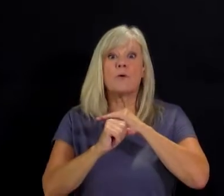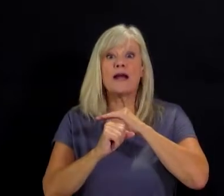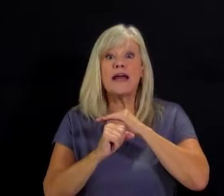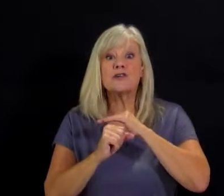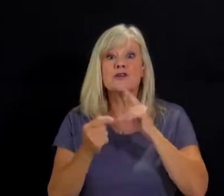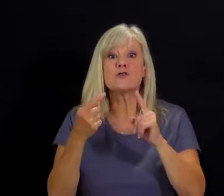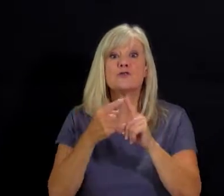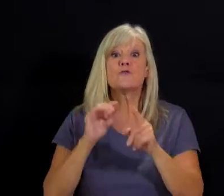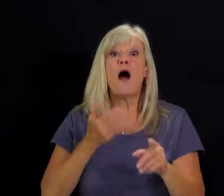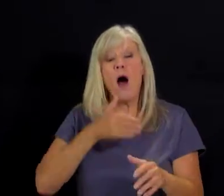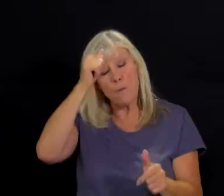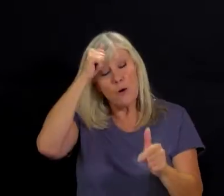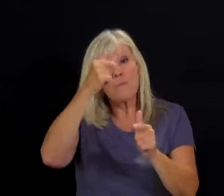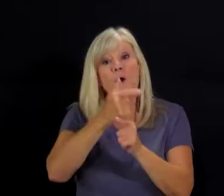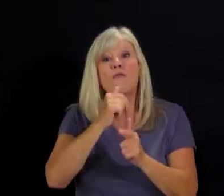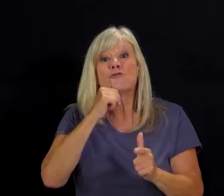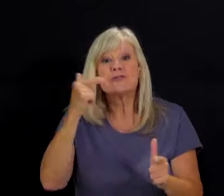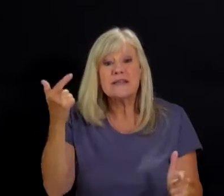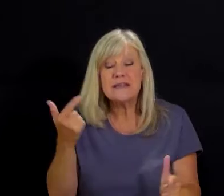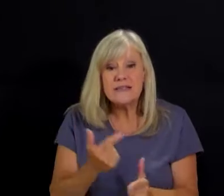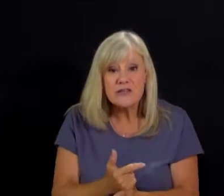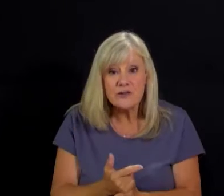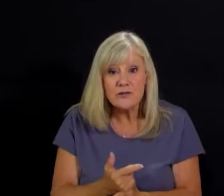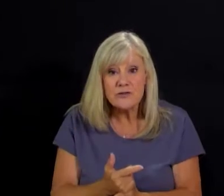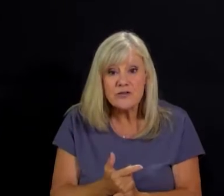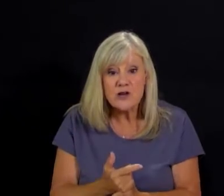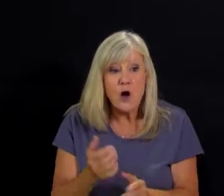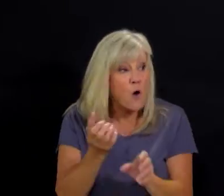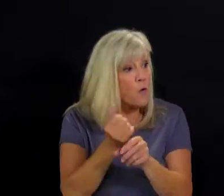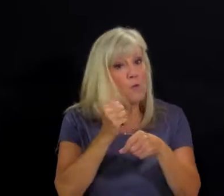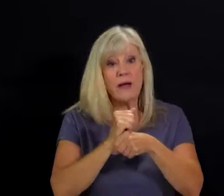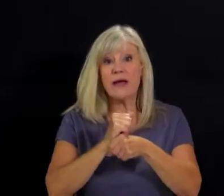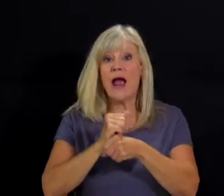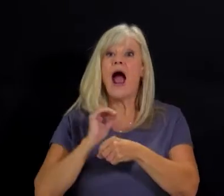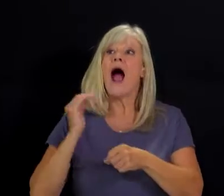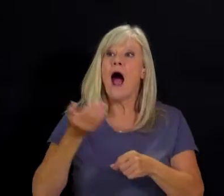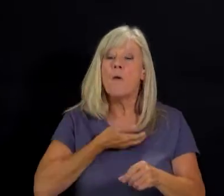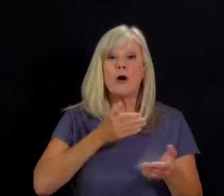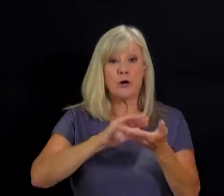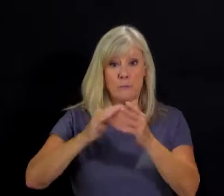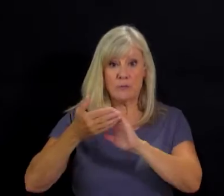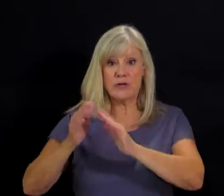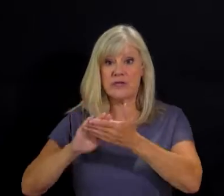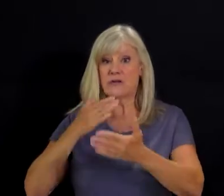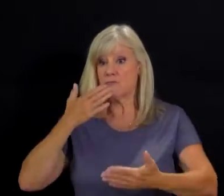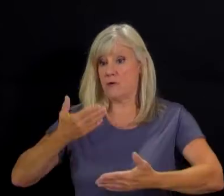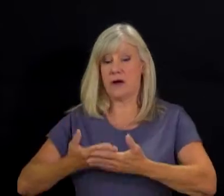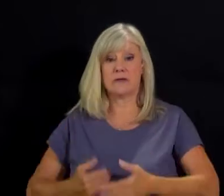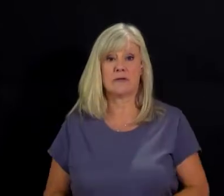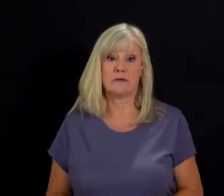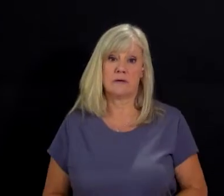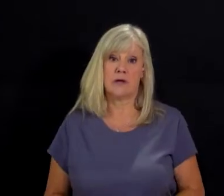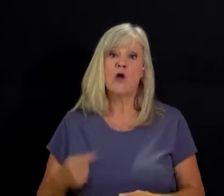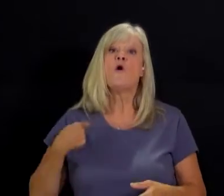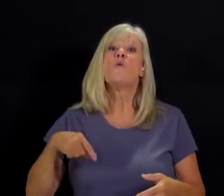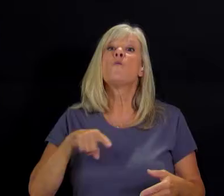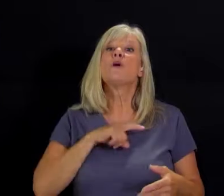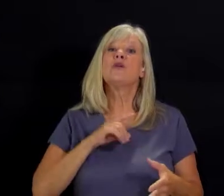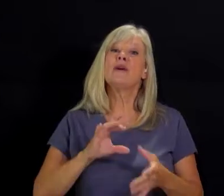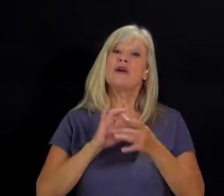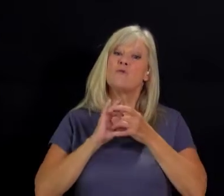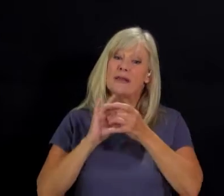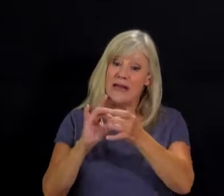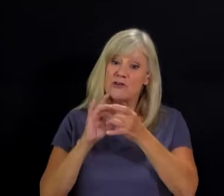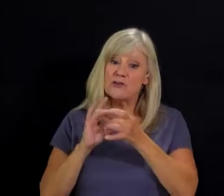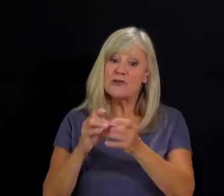brothers and sisters who make up the community. We are in covenantal relationship to